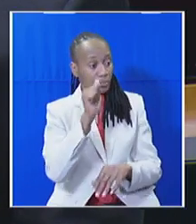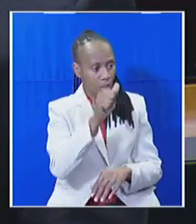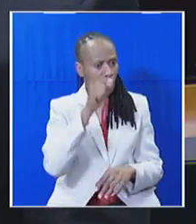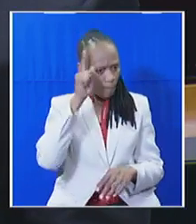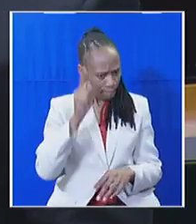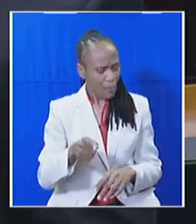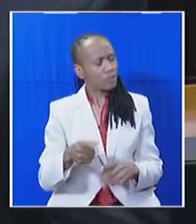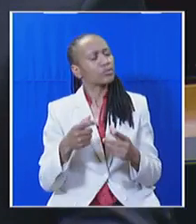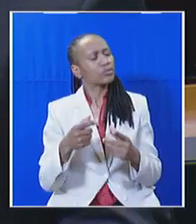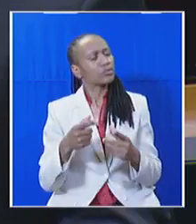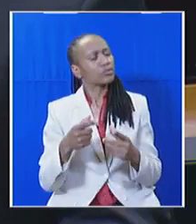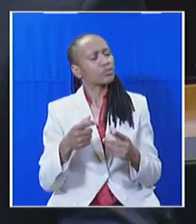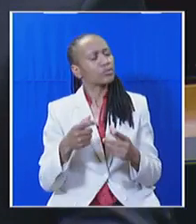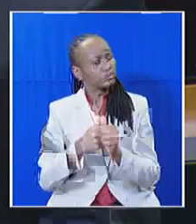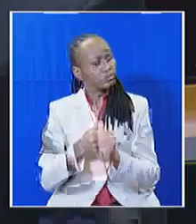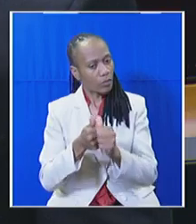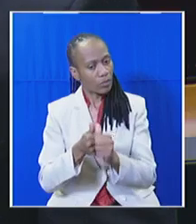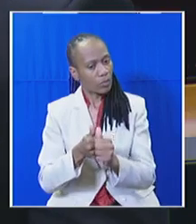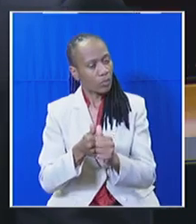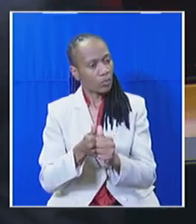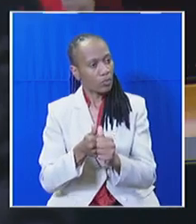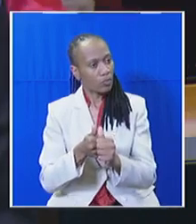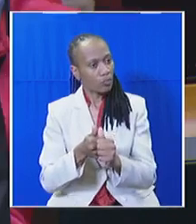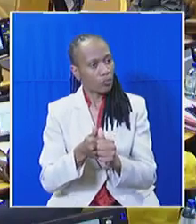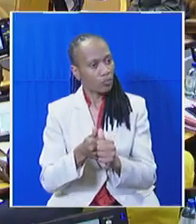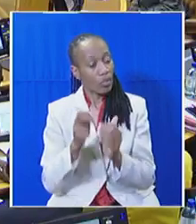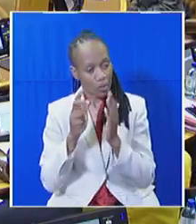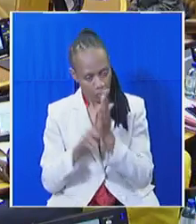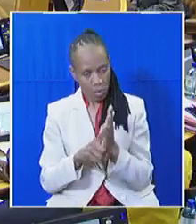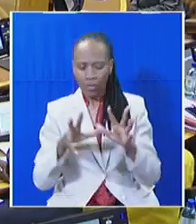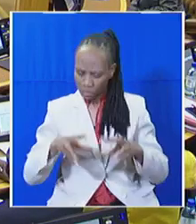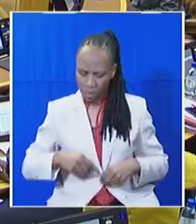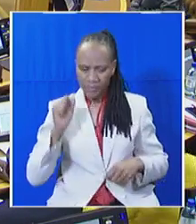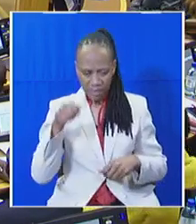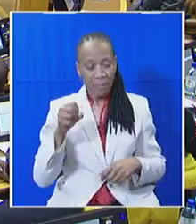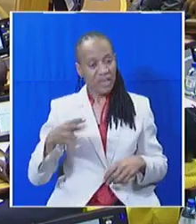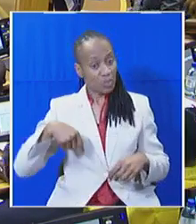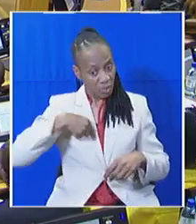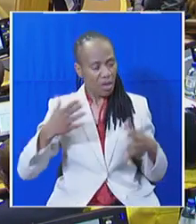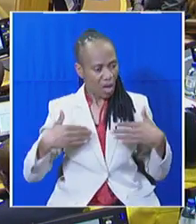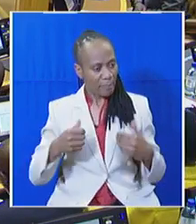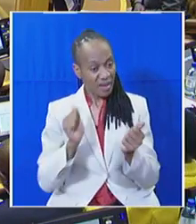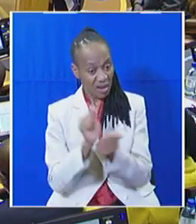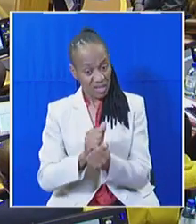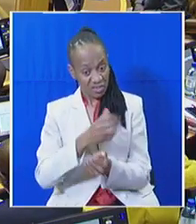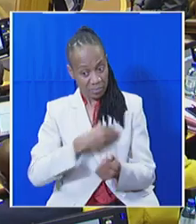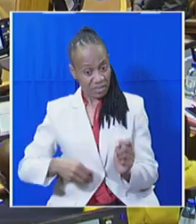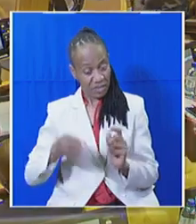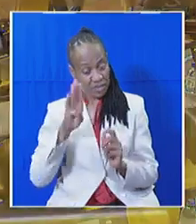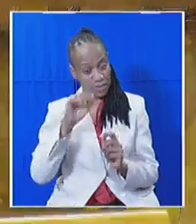against al-Bashir, but not arrest him. Thank you. The Honorable the President.